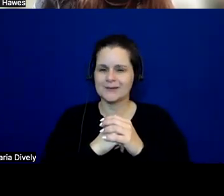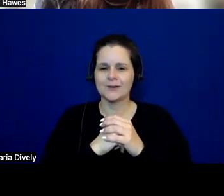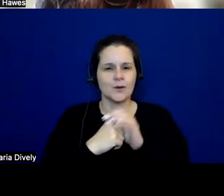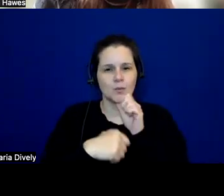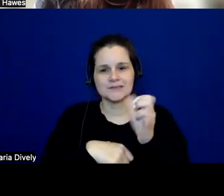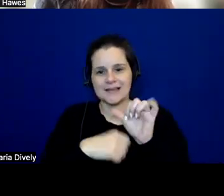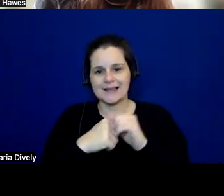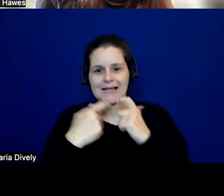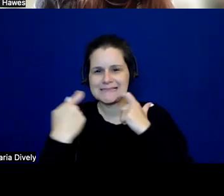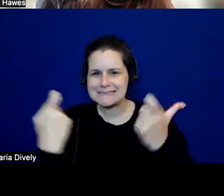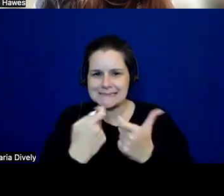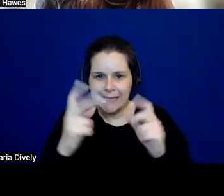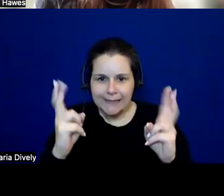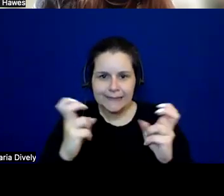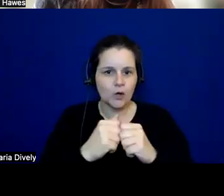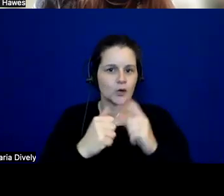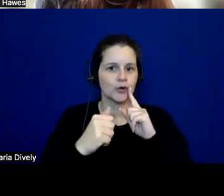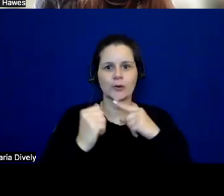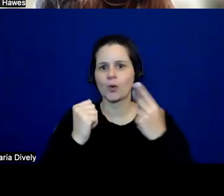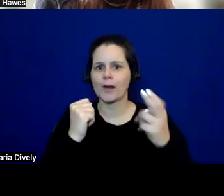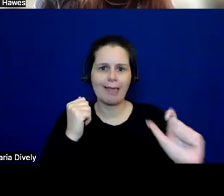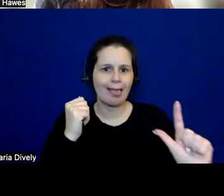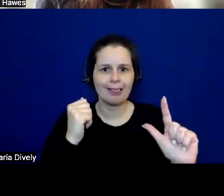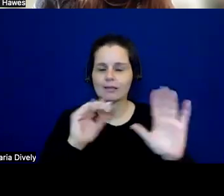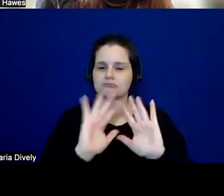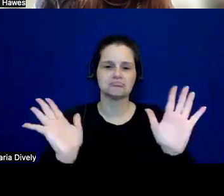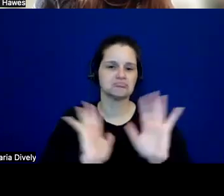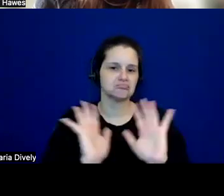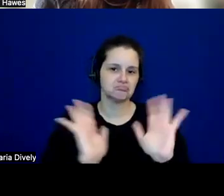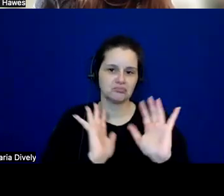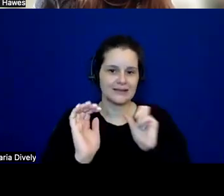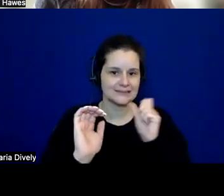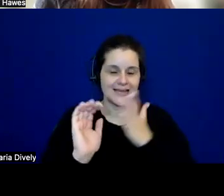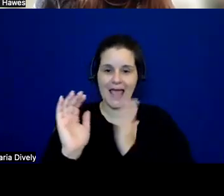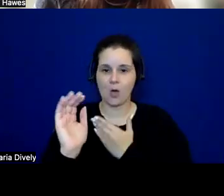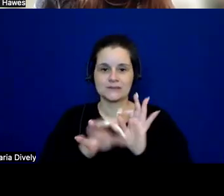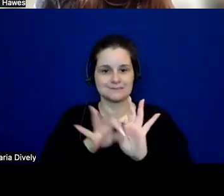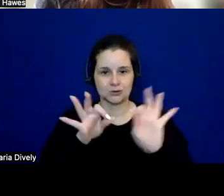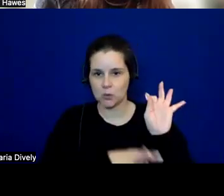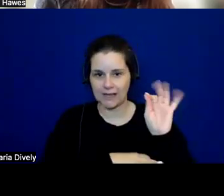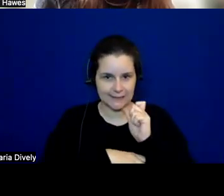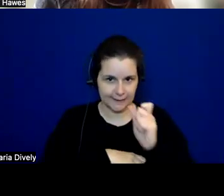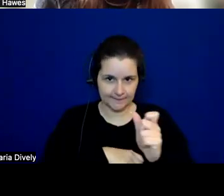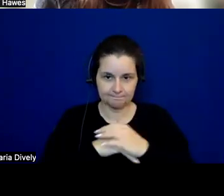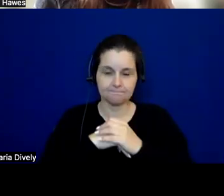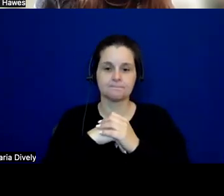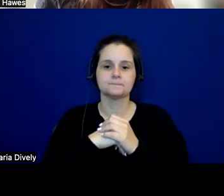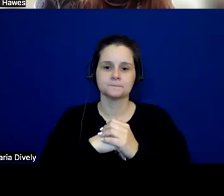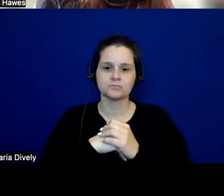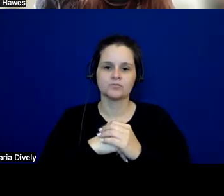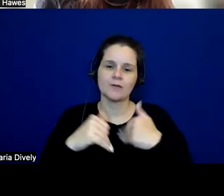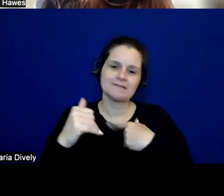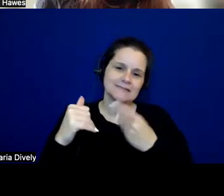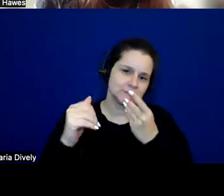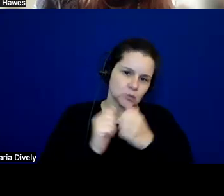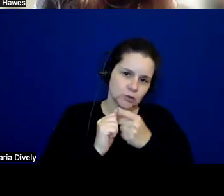like a sin or you're going to go to hell, or that's not our spirituality. And so I'm having dinner with